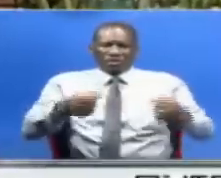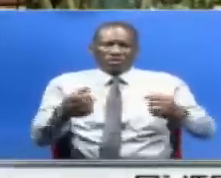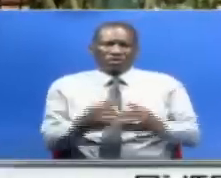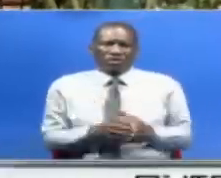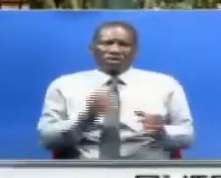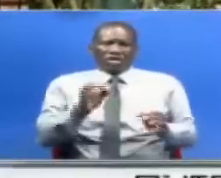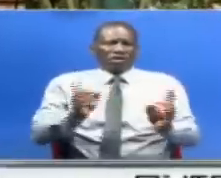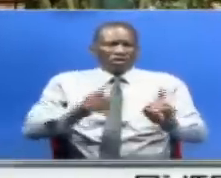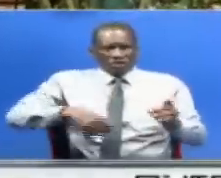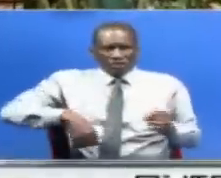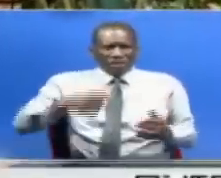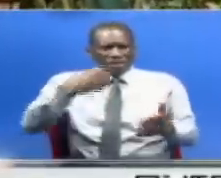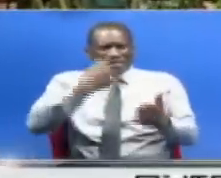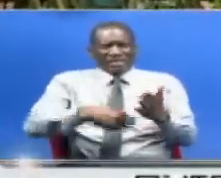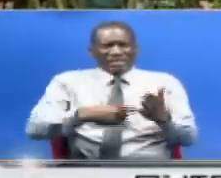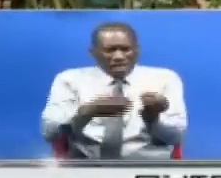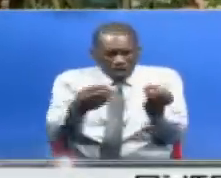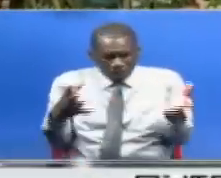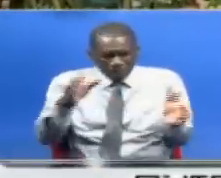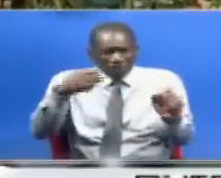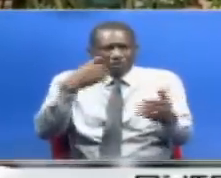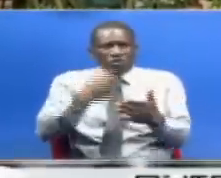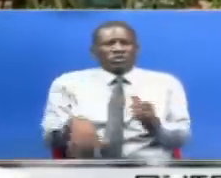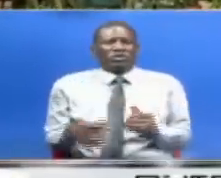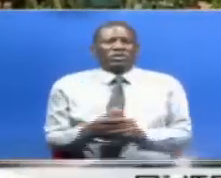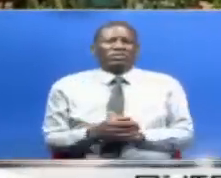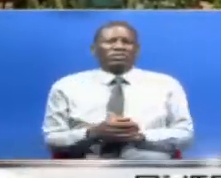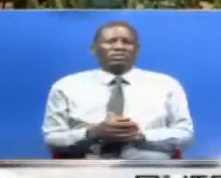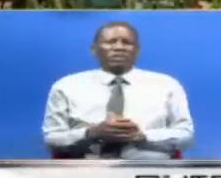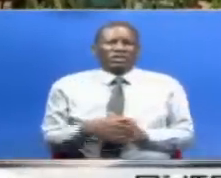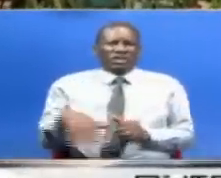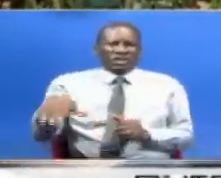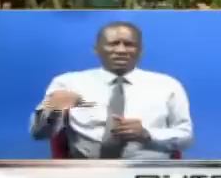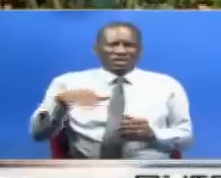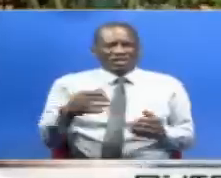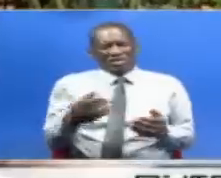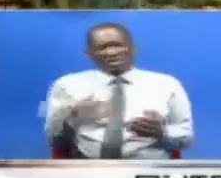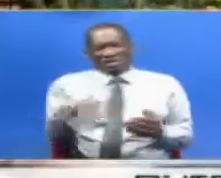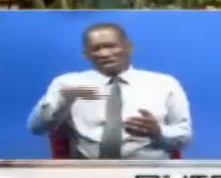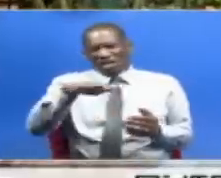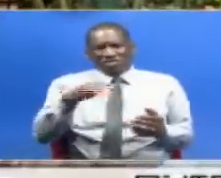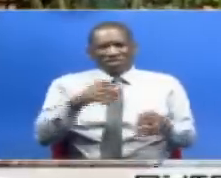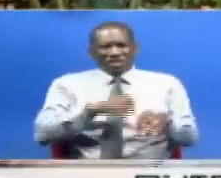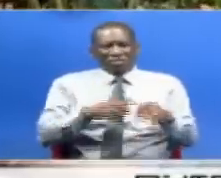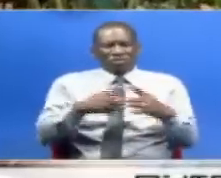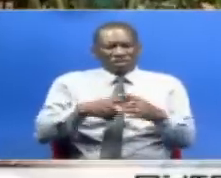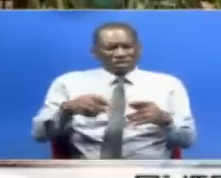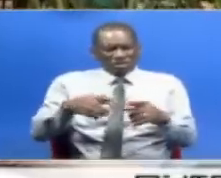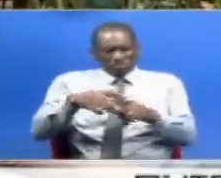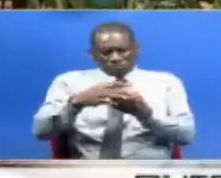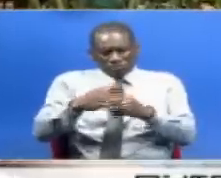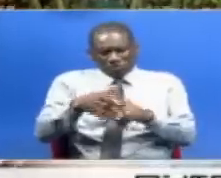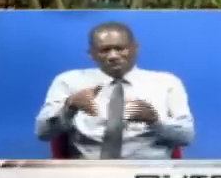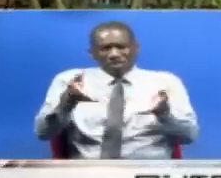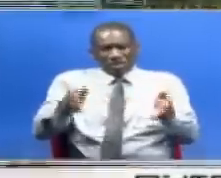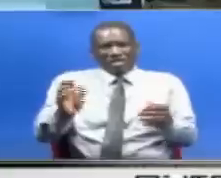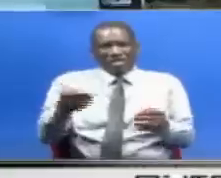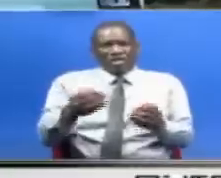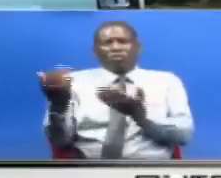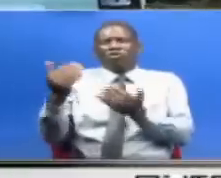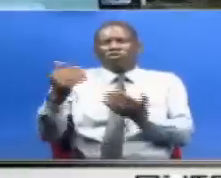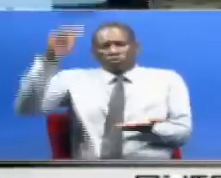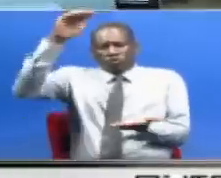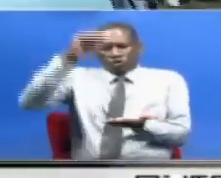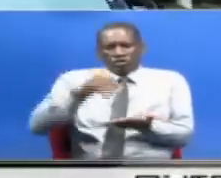you're not paying taxes, how much would this one cost? It would be less once we start assembling, and so we hope to get it lower than